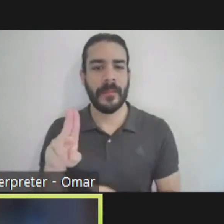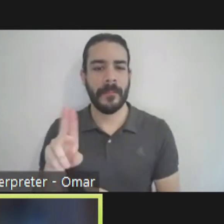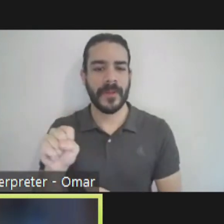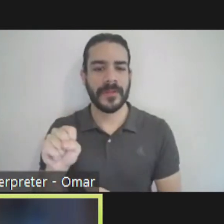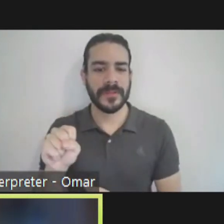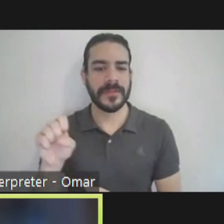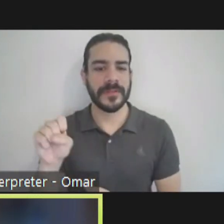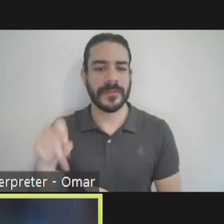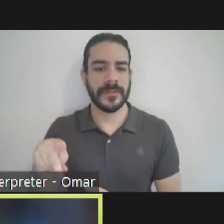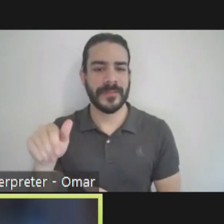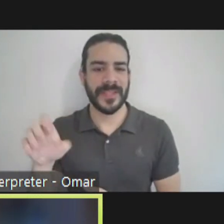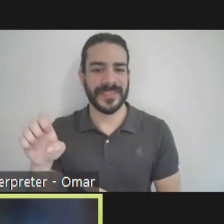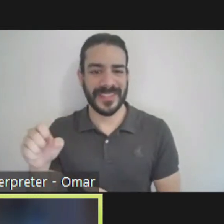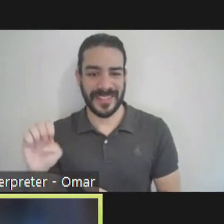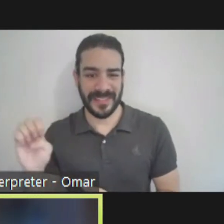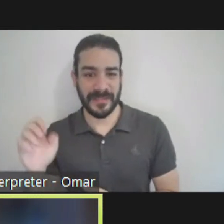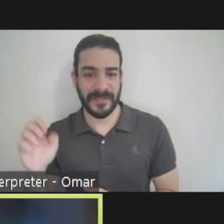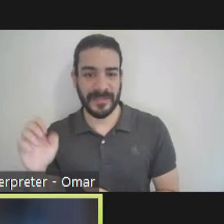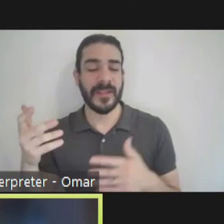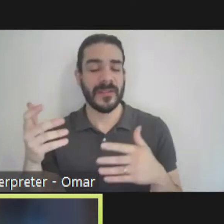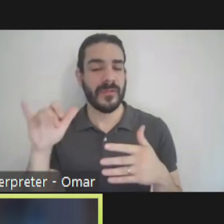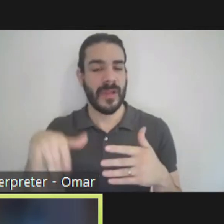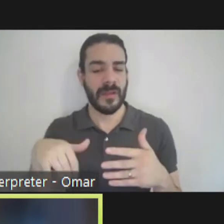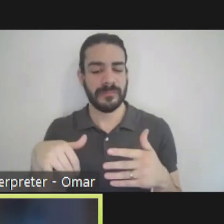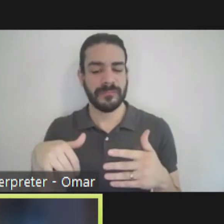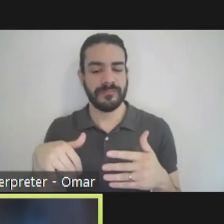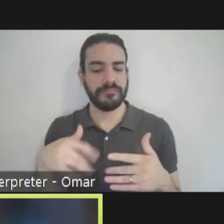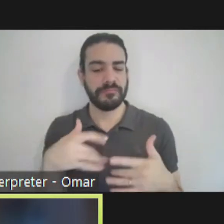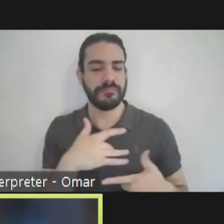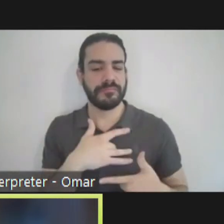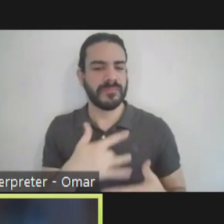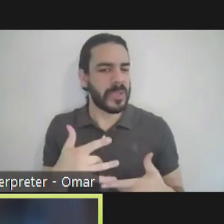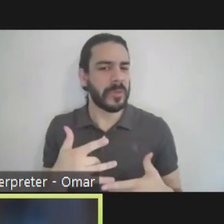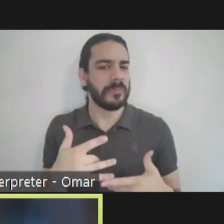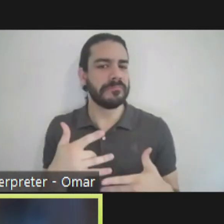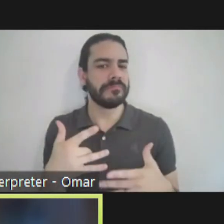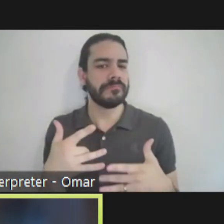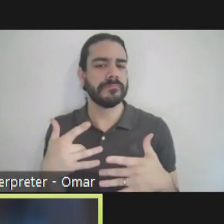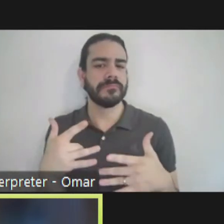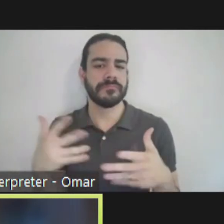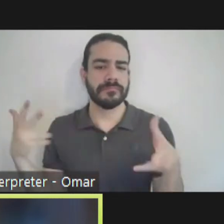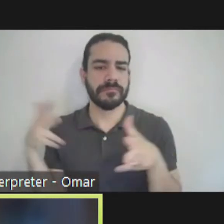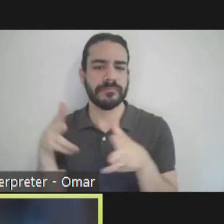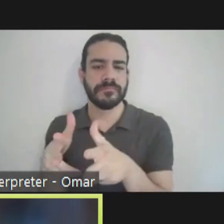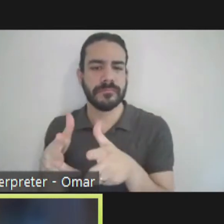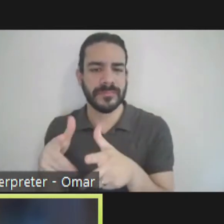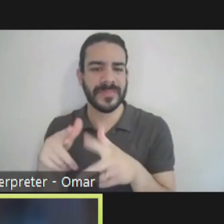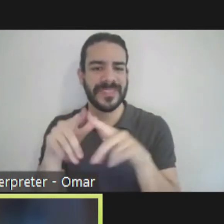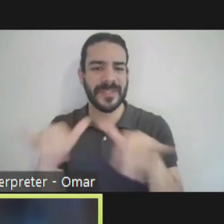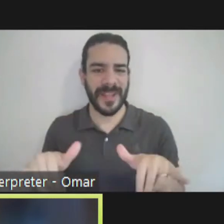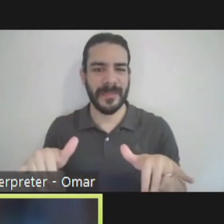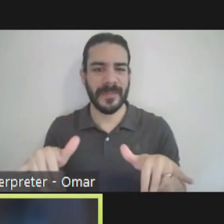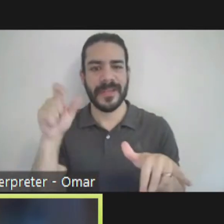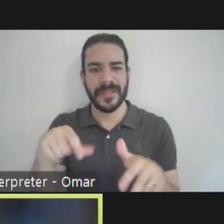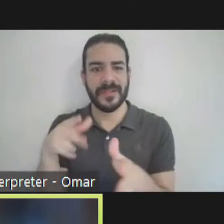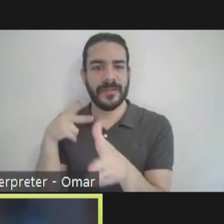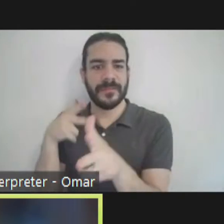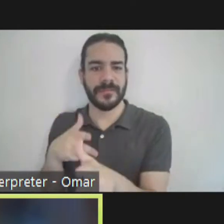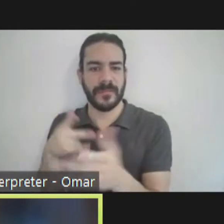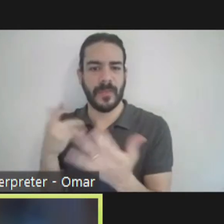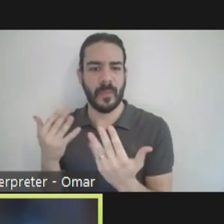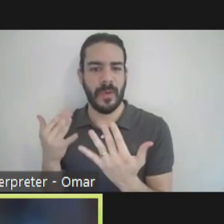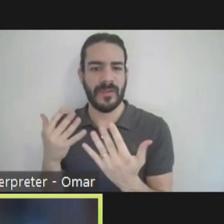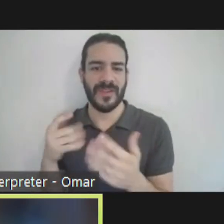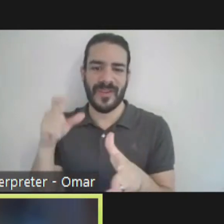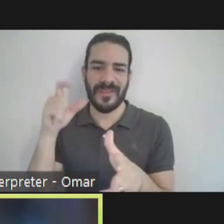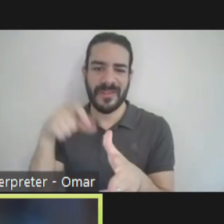for the buses to arrive at the same time. This places drivers in a bad situation where they either have to wait or they have to pick up passengers